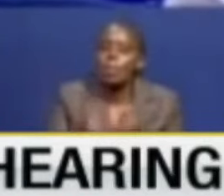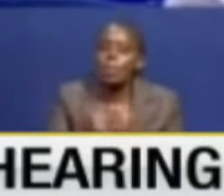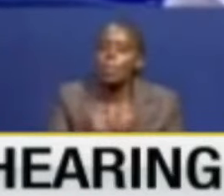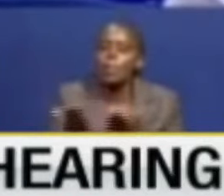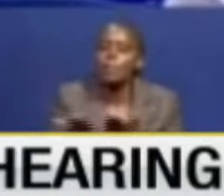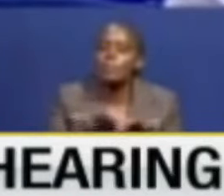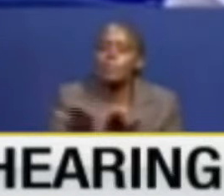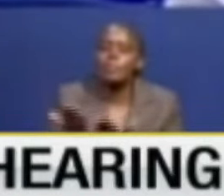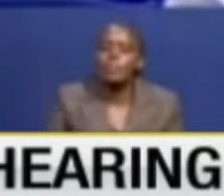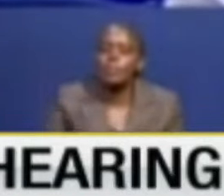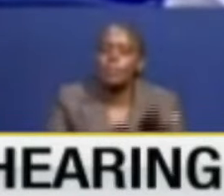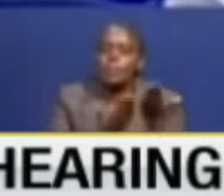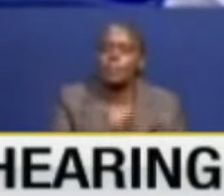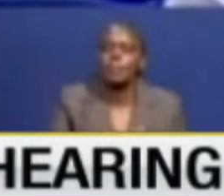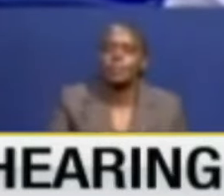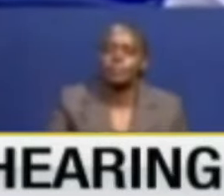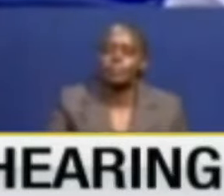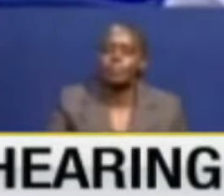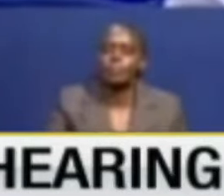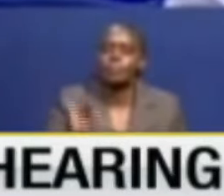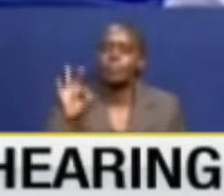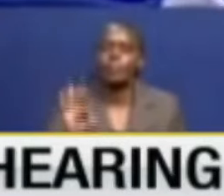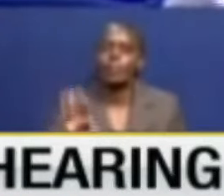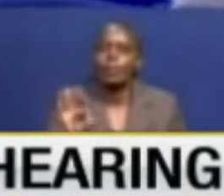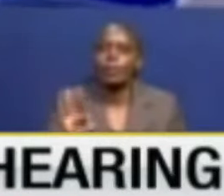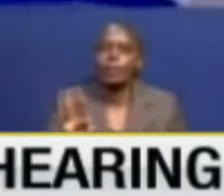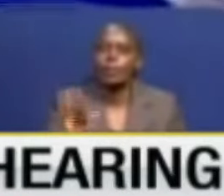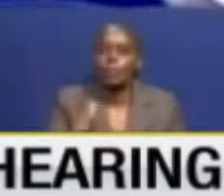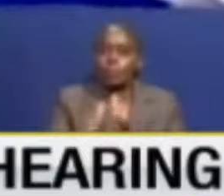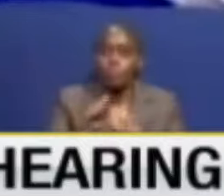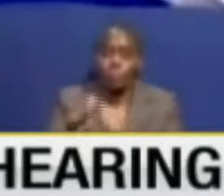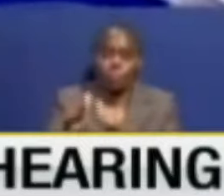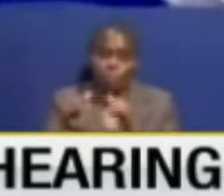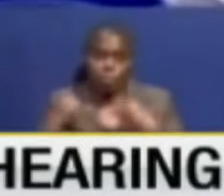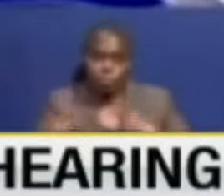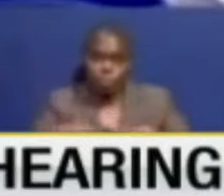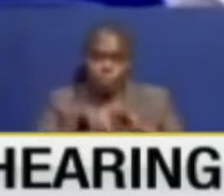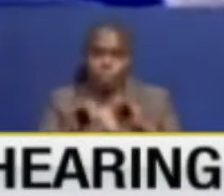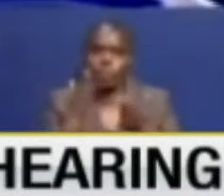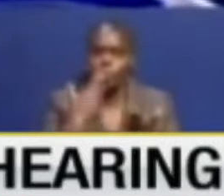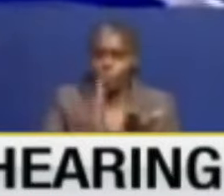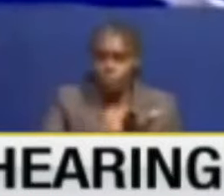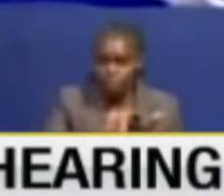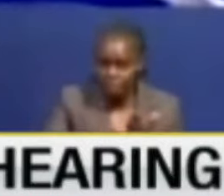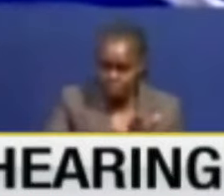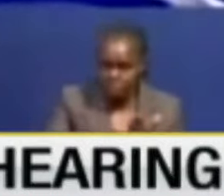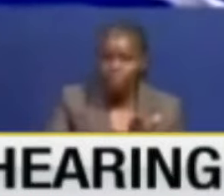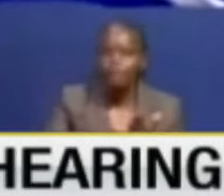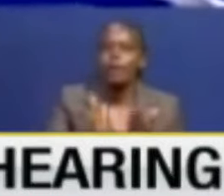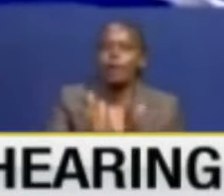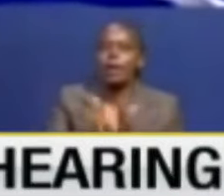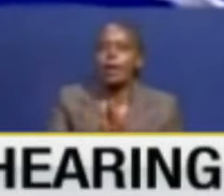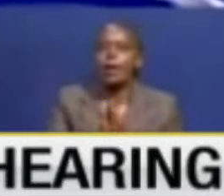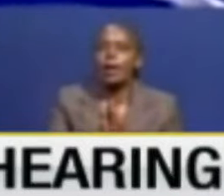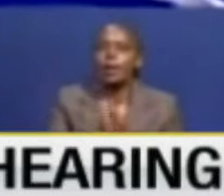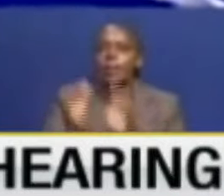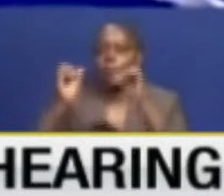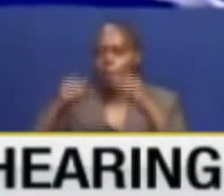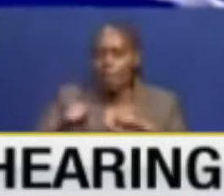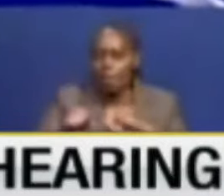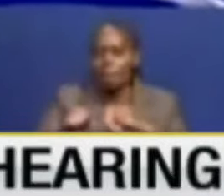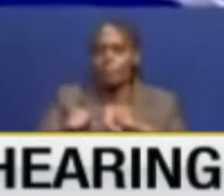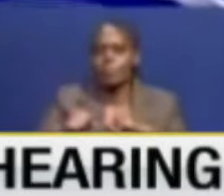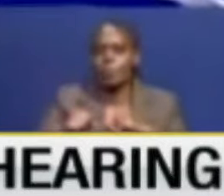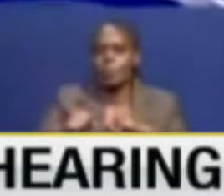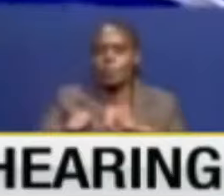jeopardizing service delivery. 3, refusing to implement the recommendations and or resolutions of the